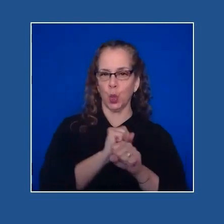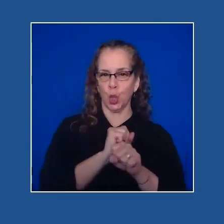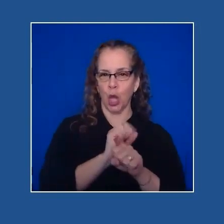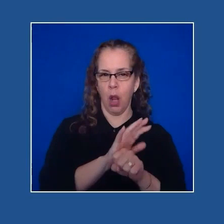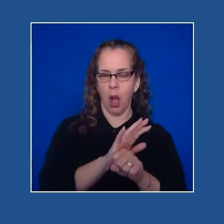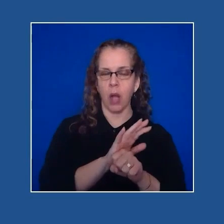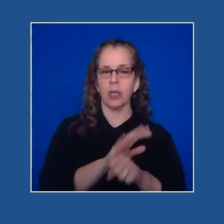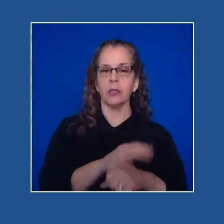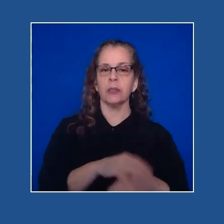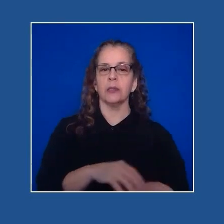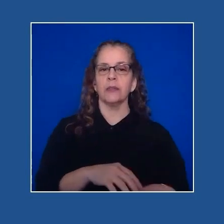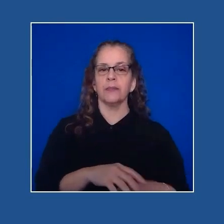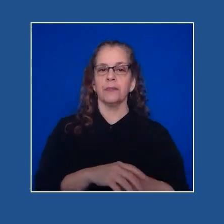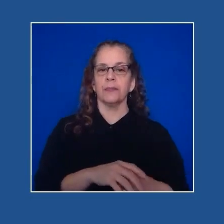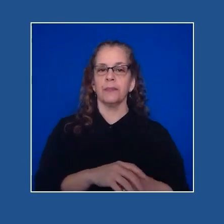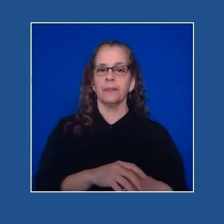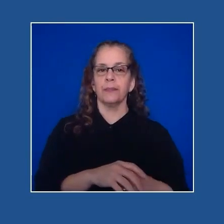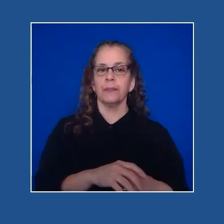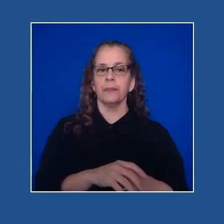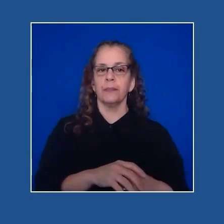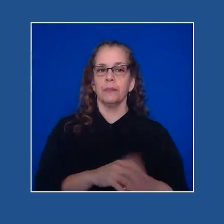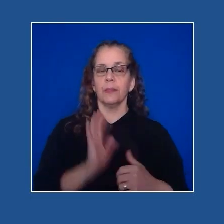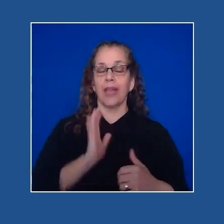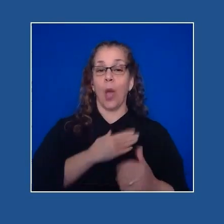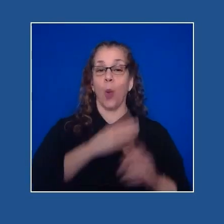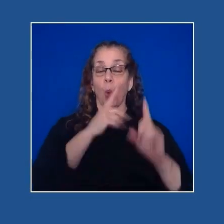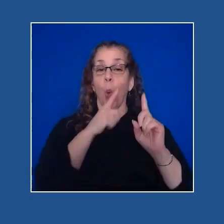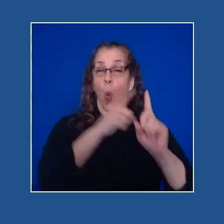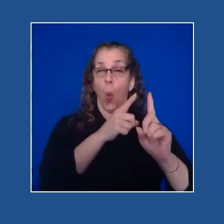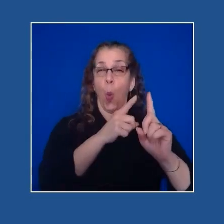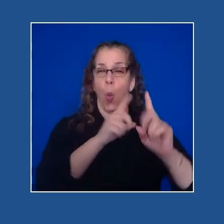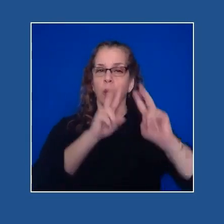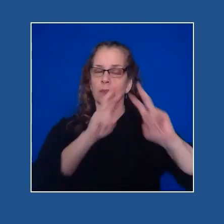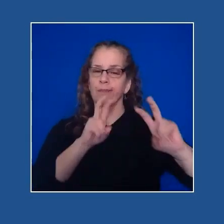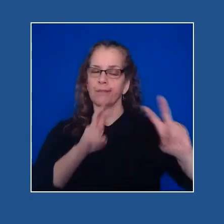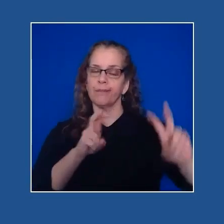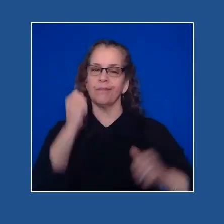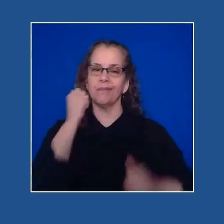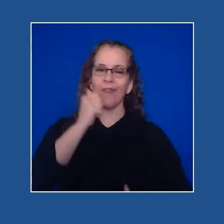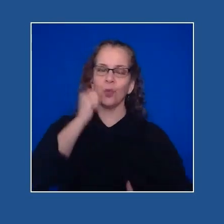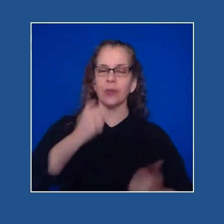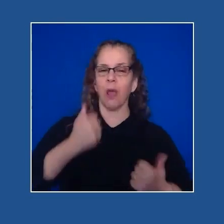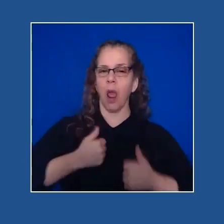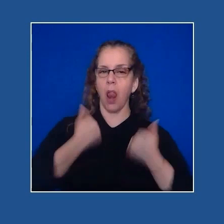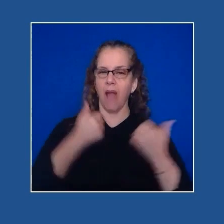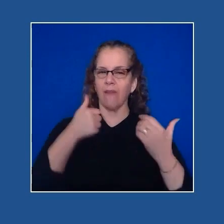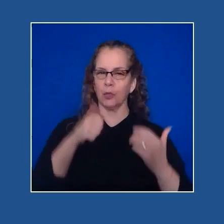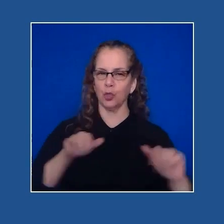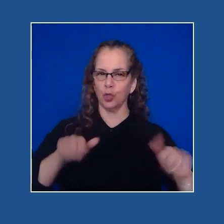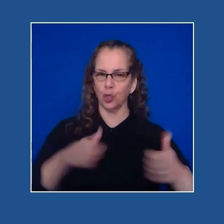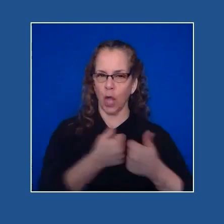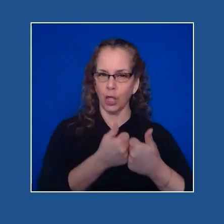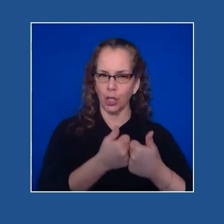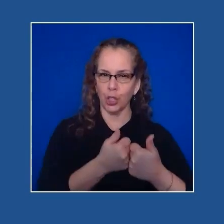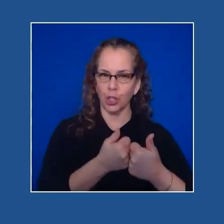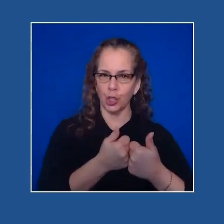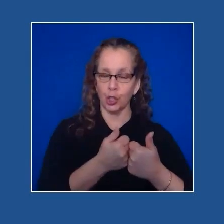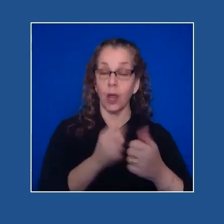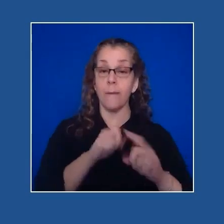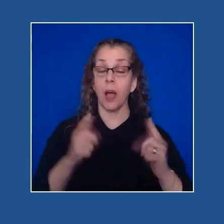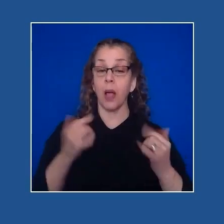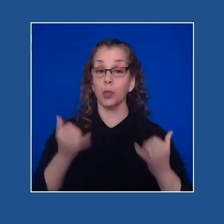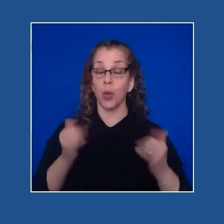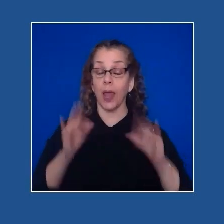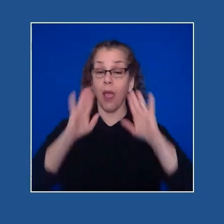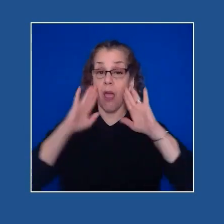aim, once again, to look at daily life challenges. But this time around, it is really with a focus